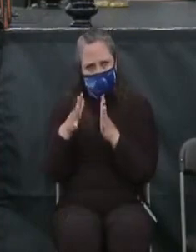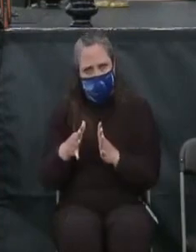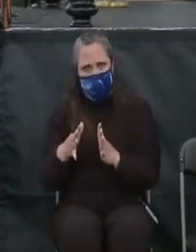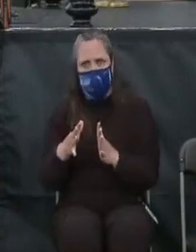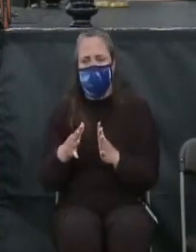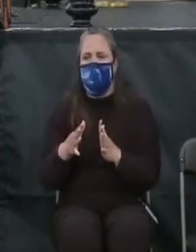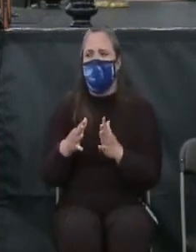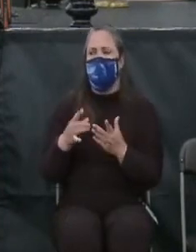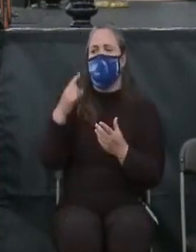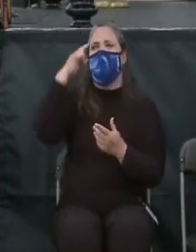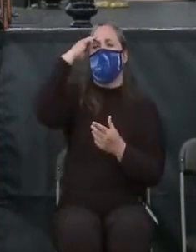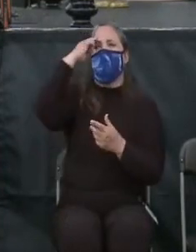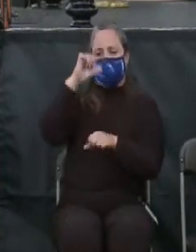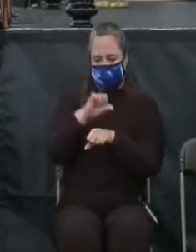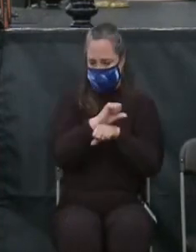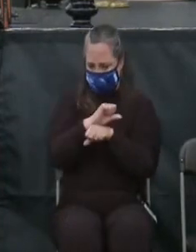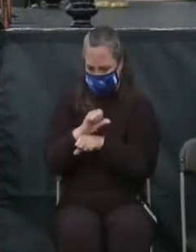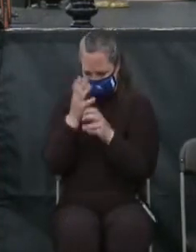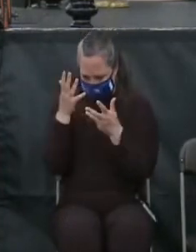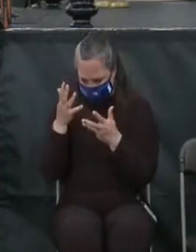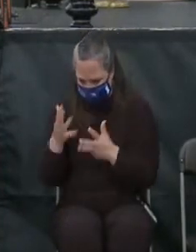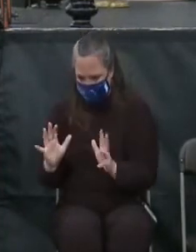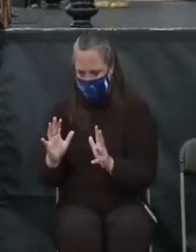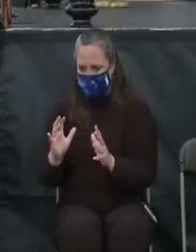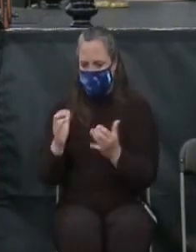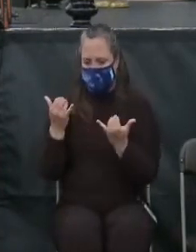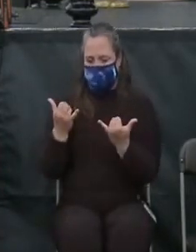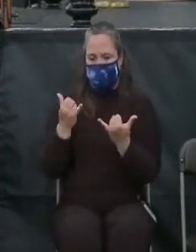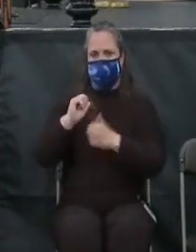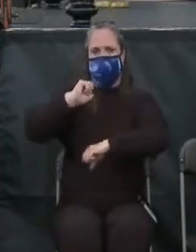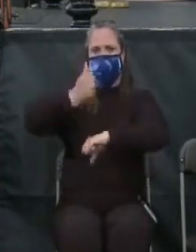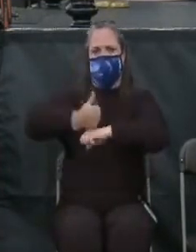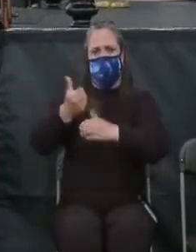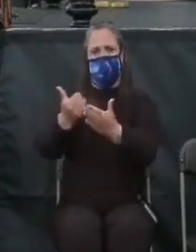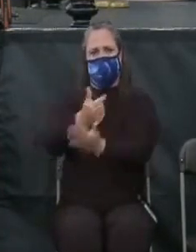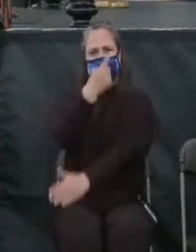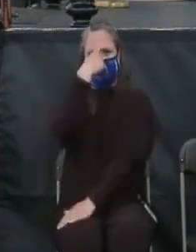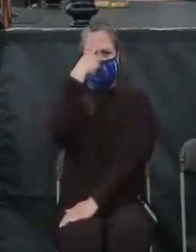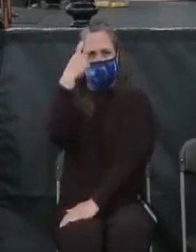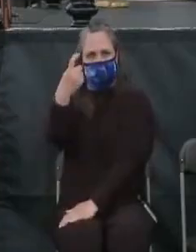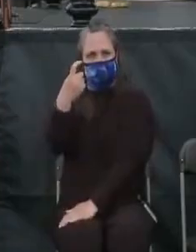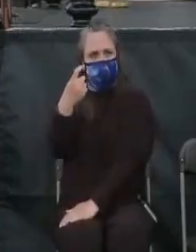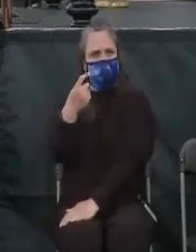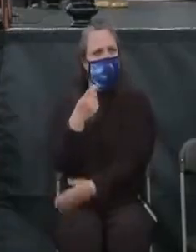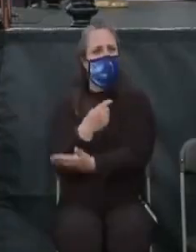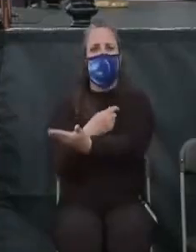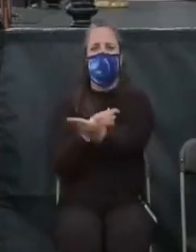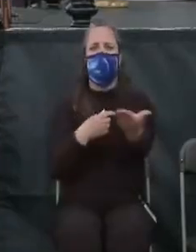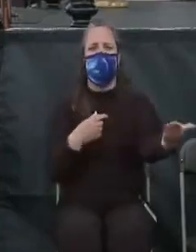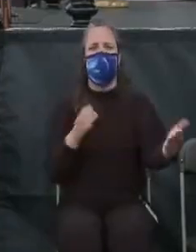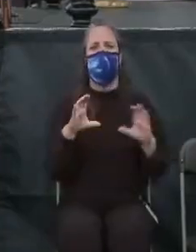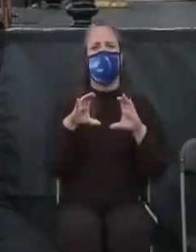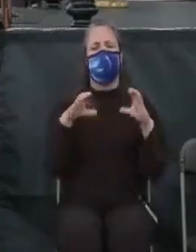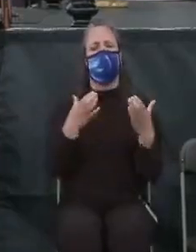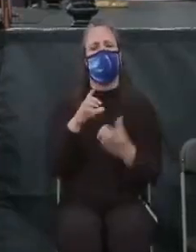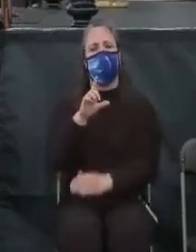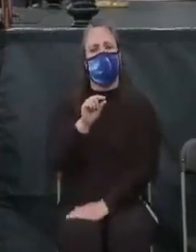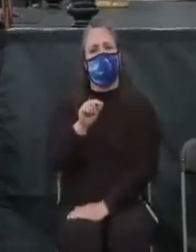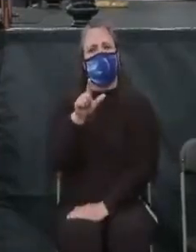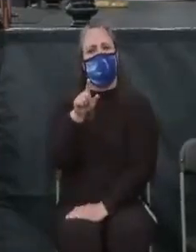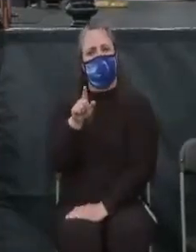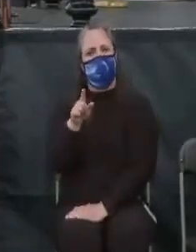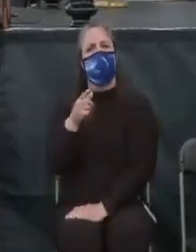nightmare was ending and a dream was beginning. And today, as the class of 2021, we get to continue that dream and